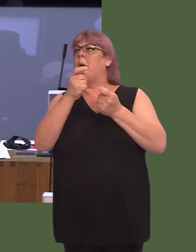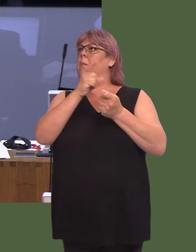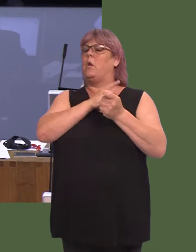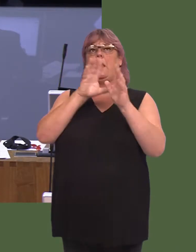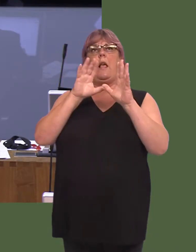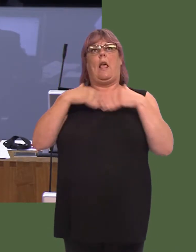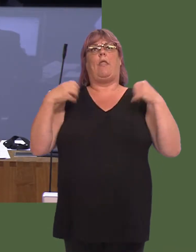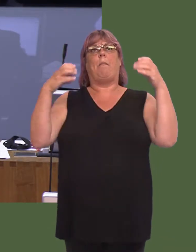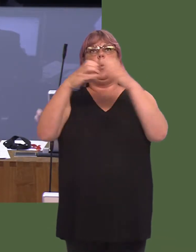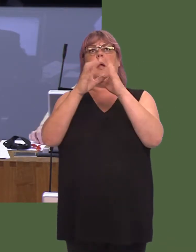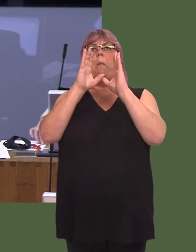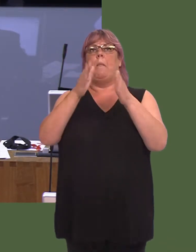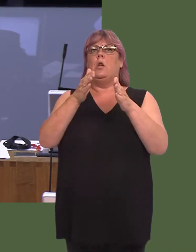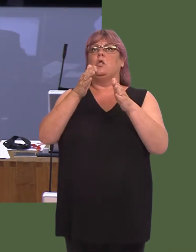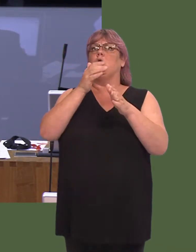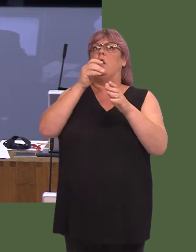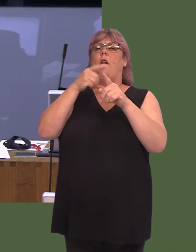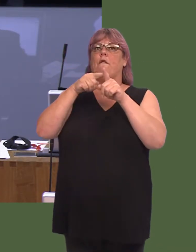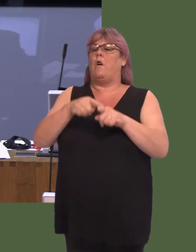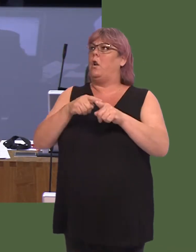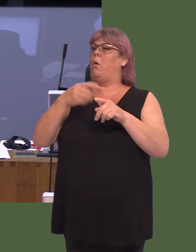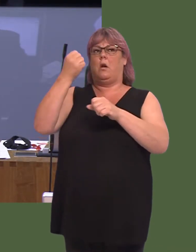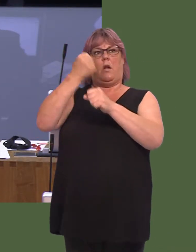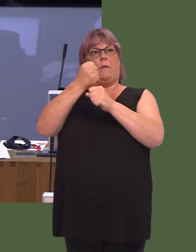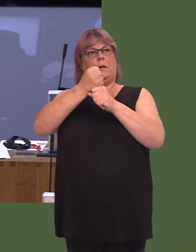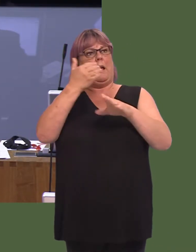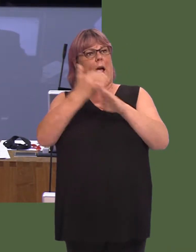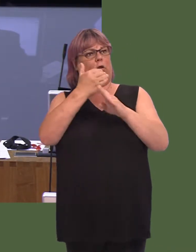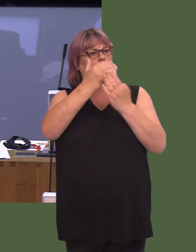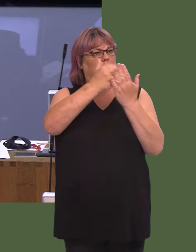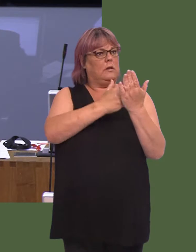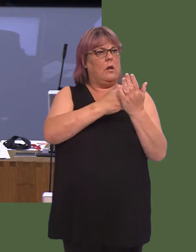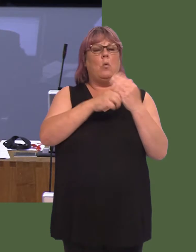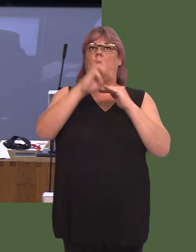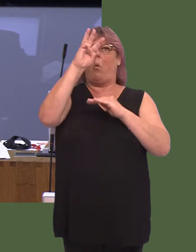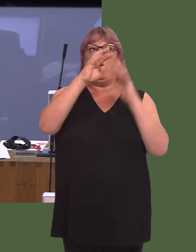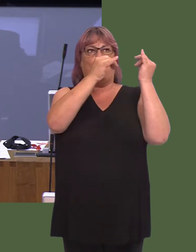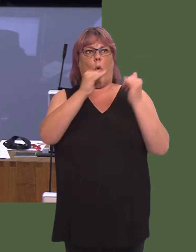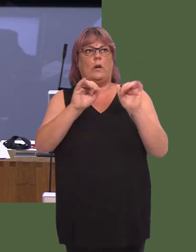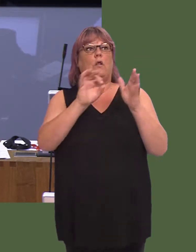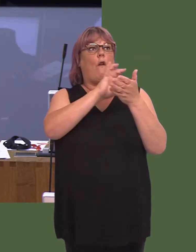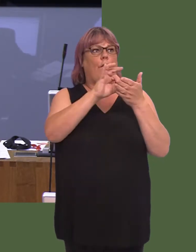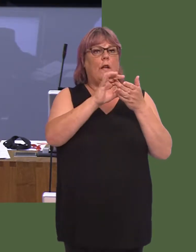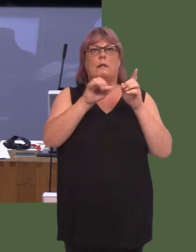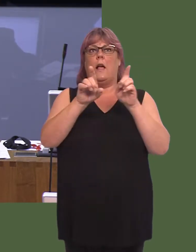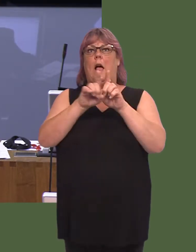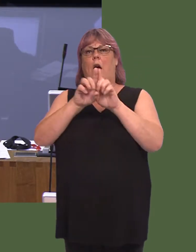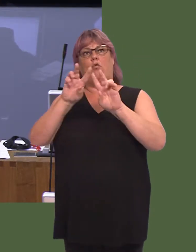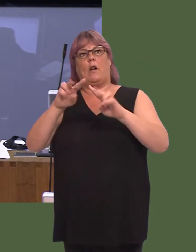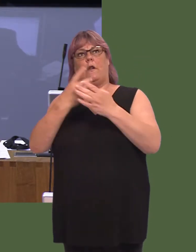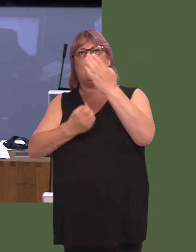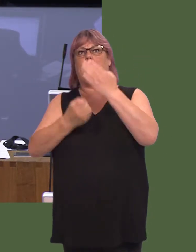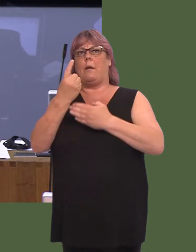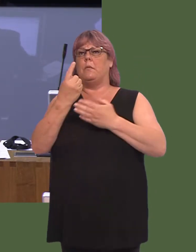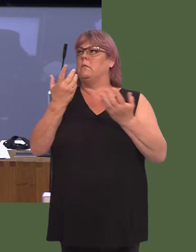board must implement governance and assurance actions which have been highlighted in a series of reports, including the Wales Audit Office and Healthcare